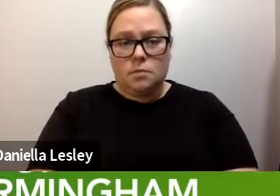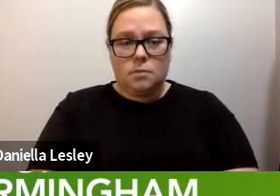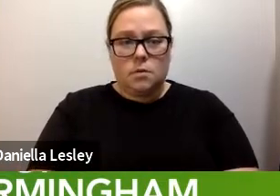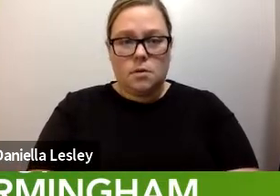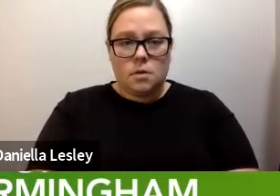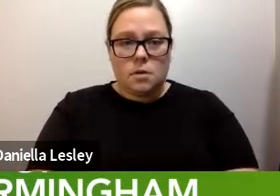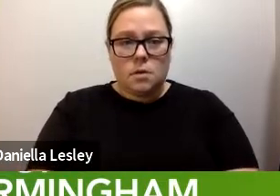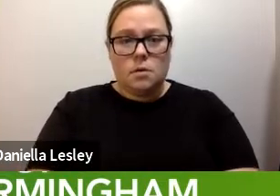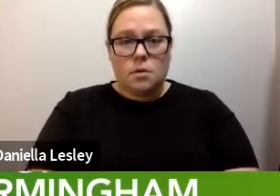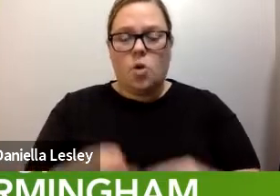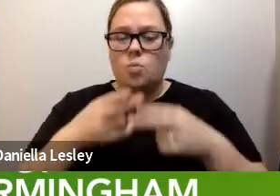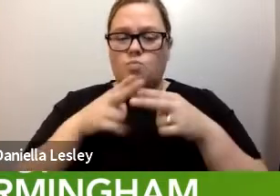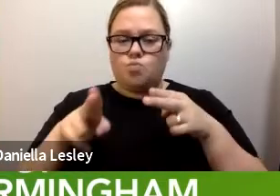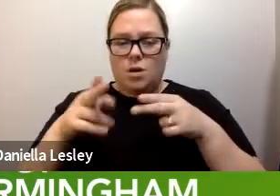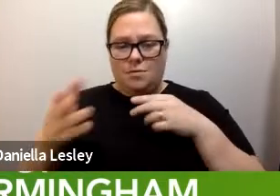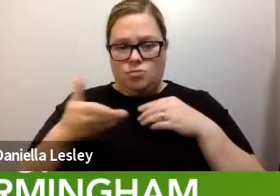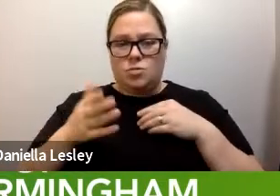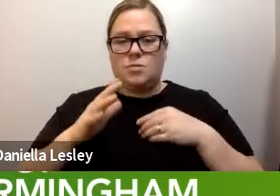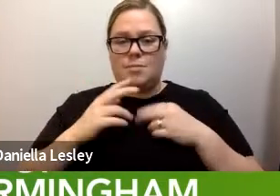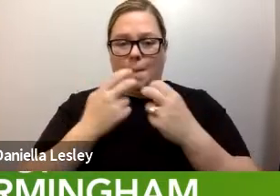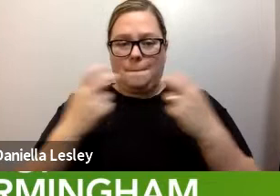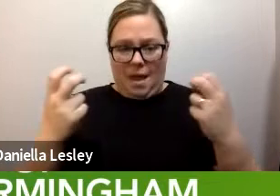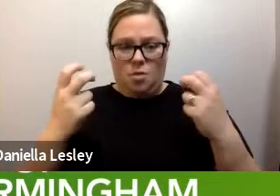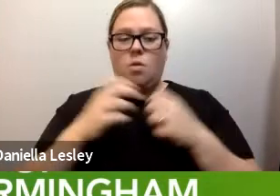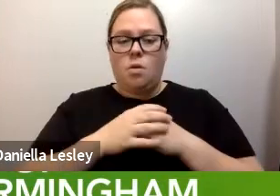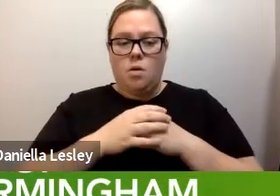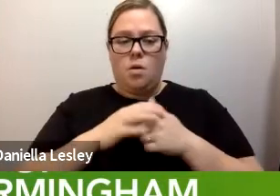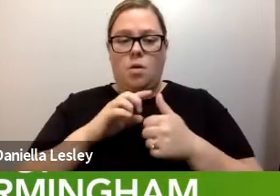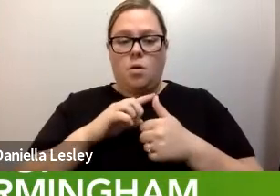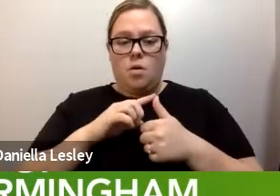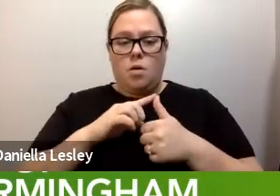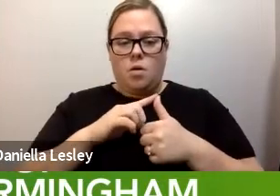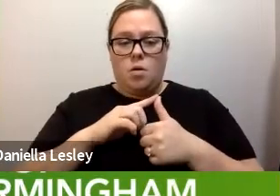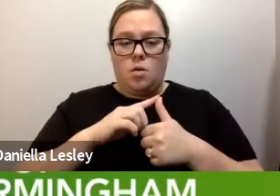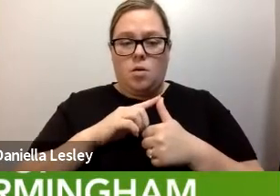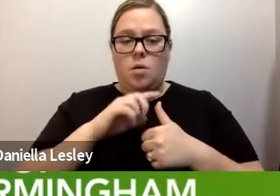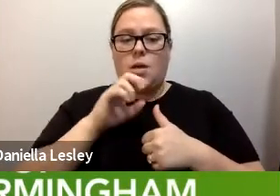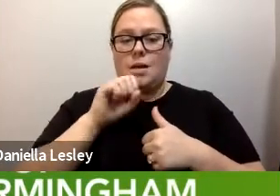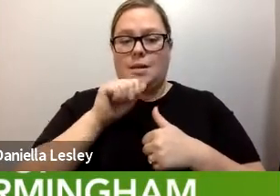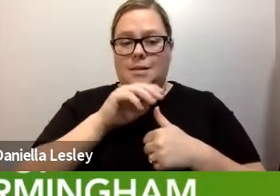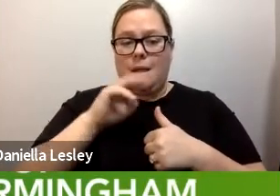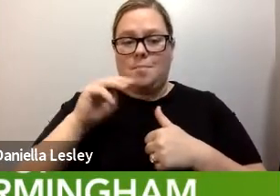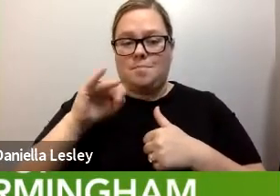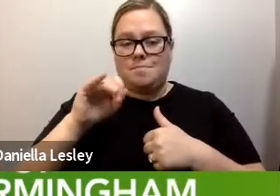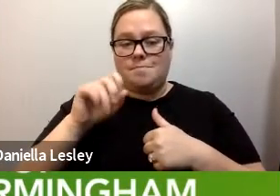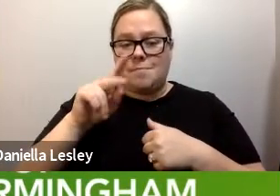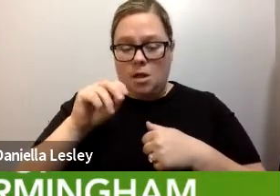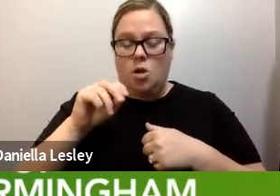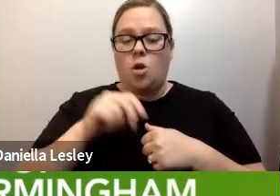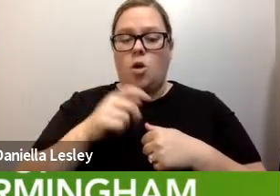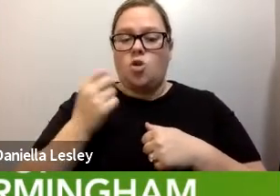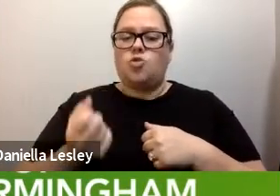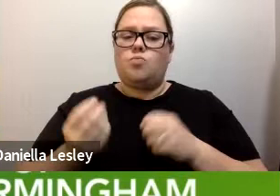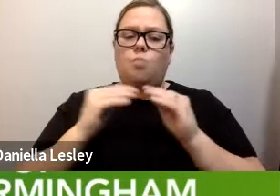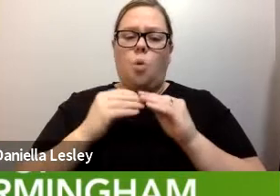Brief introduction to our panelist. Mr. Sam Misko has more than 12 years of electrical engineering